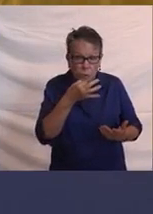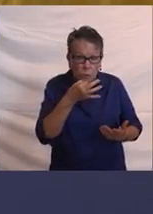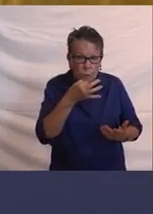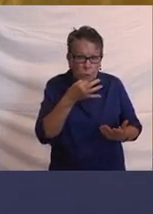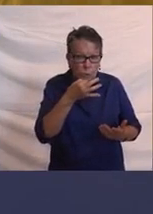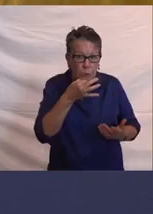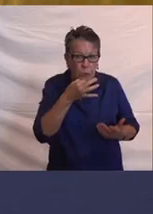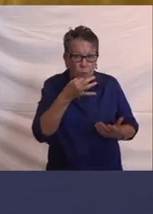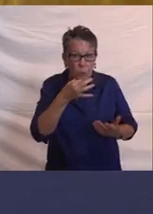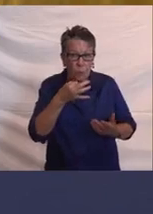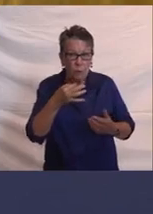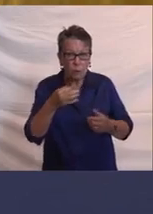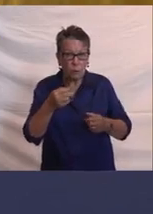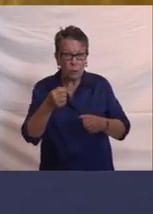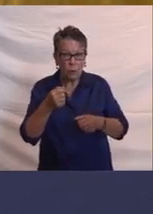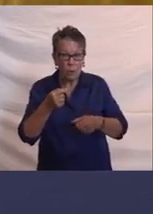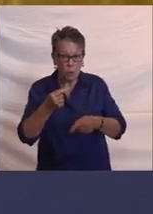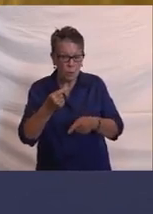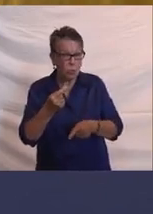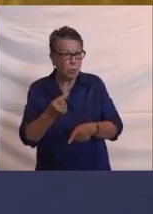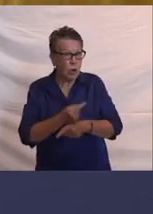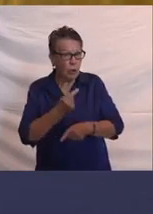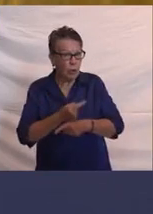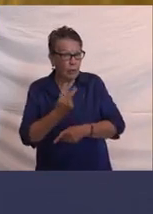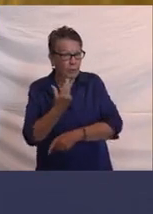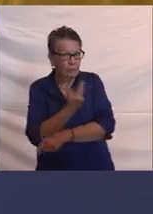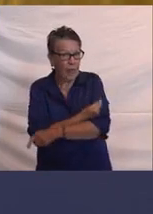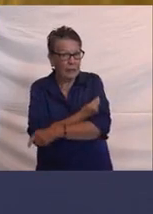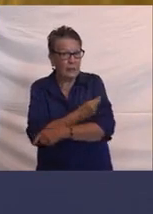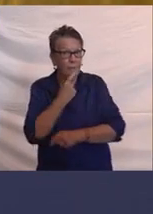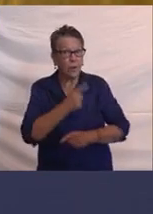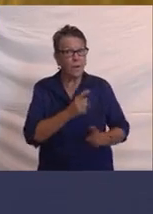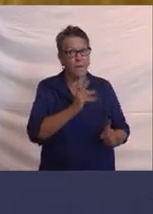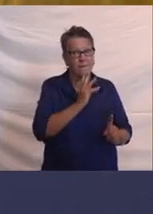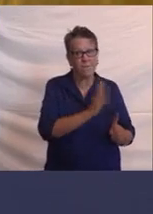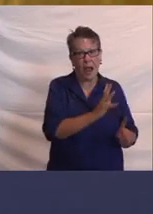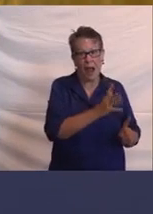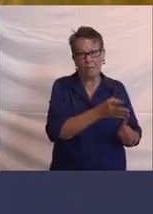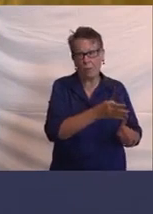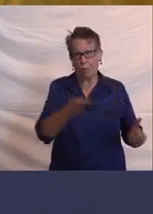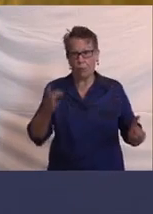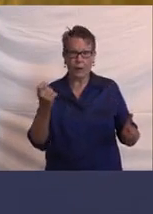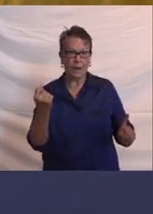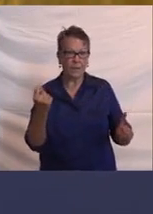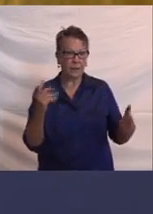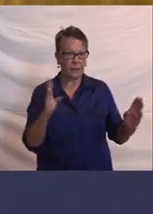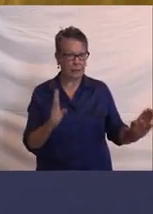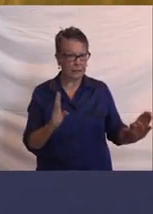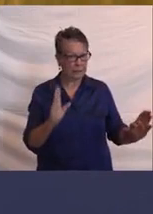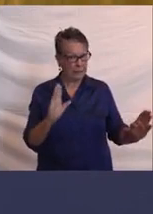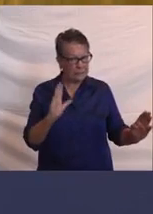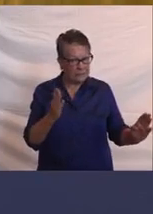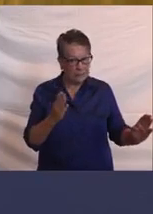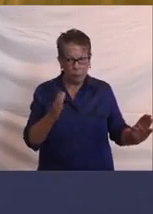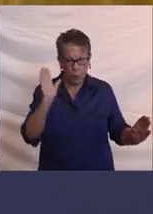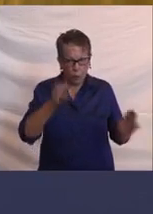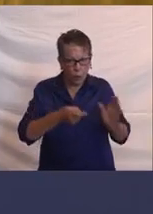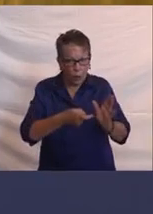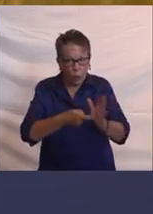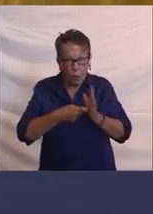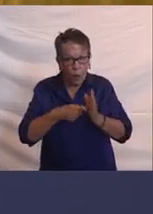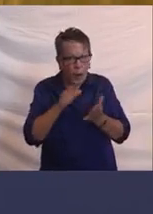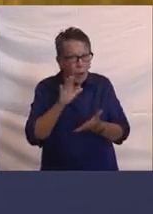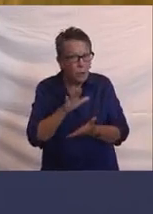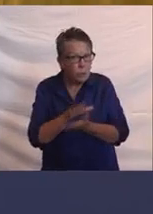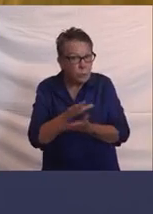I was just wondering about your planning for that, potential mandates in schools, how that will intersect with the booster shot